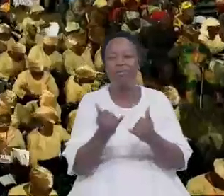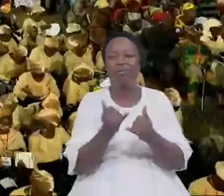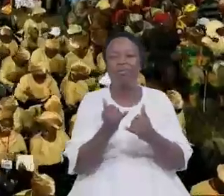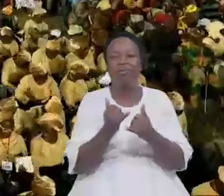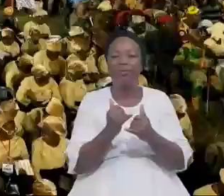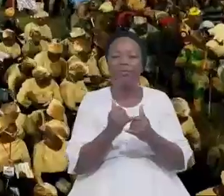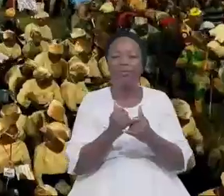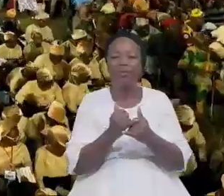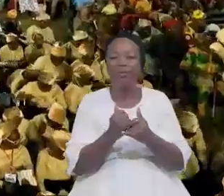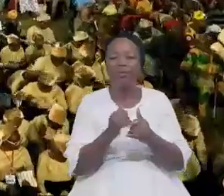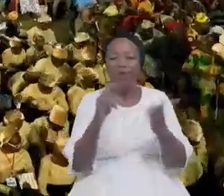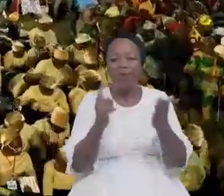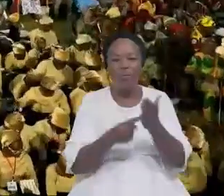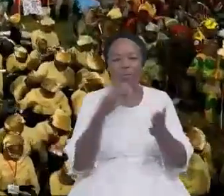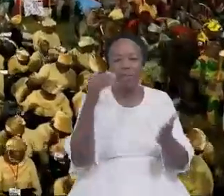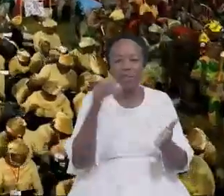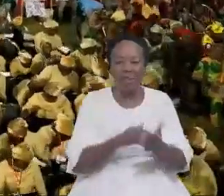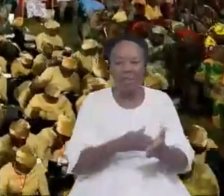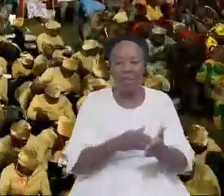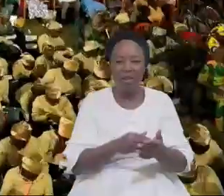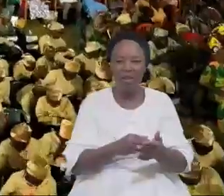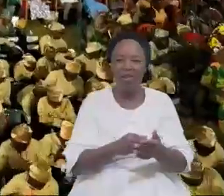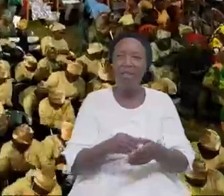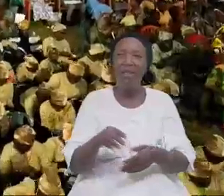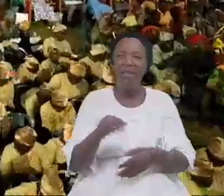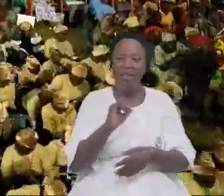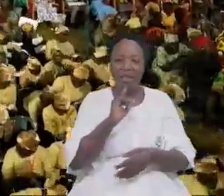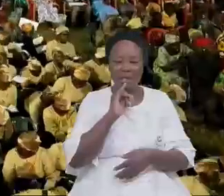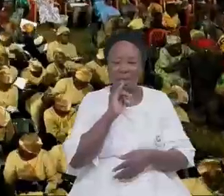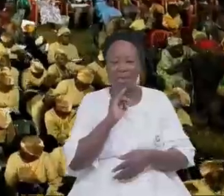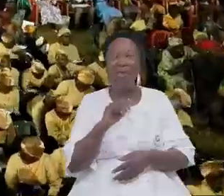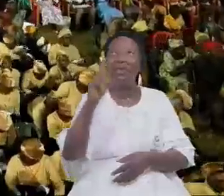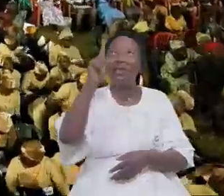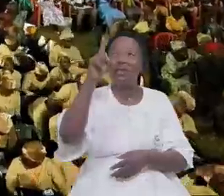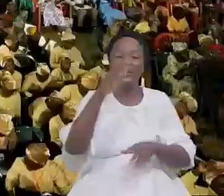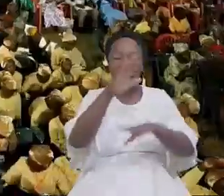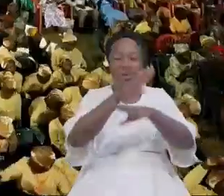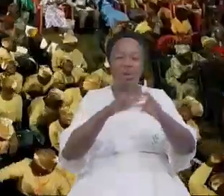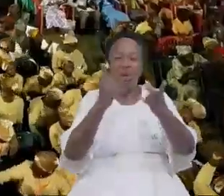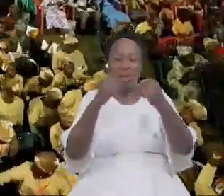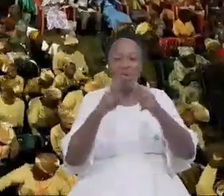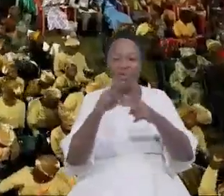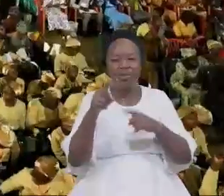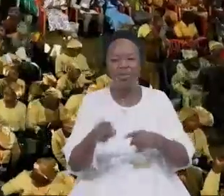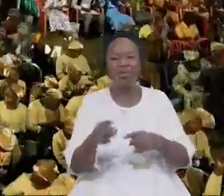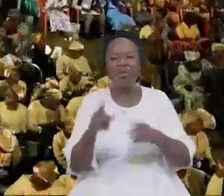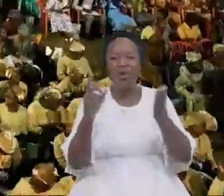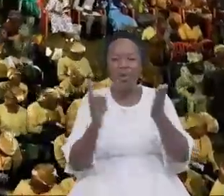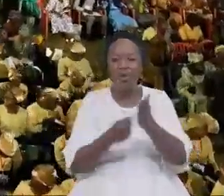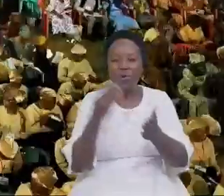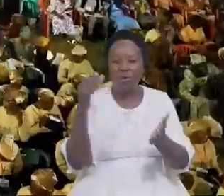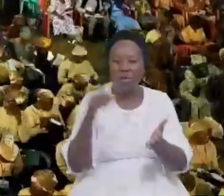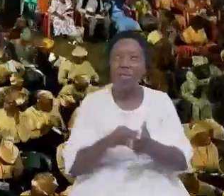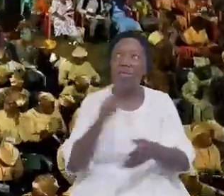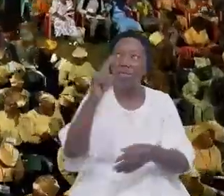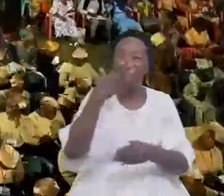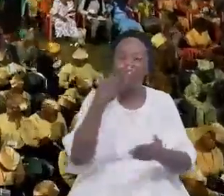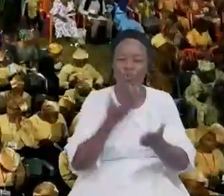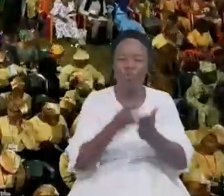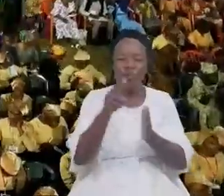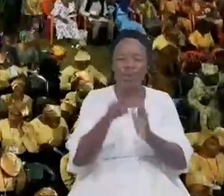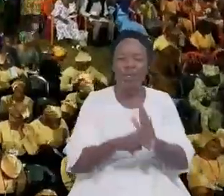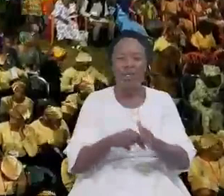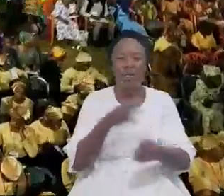again, His call comes to you. Once again, His goodness